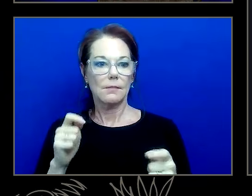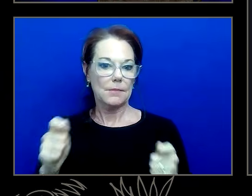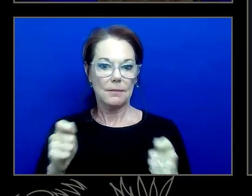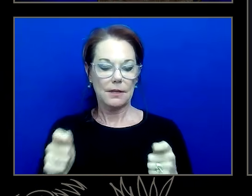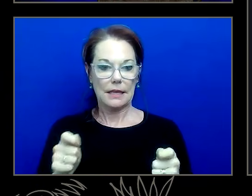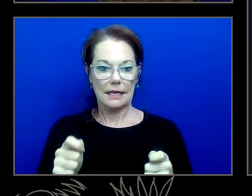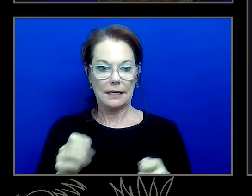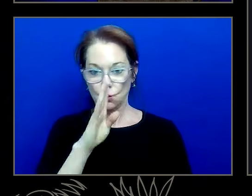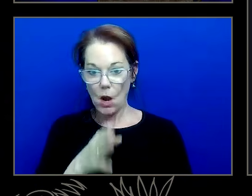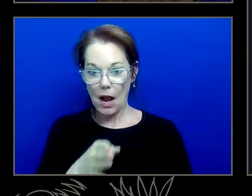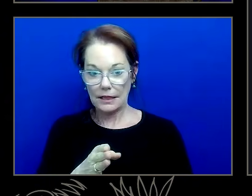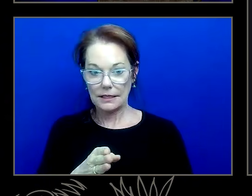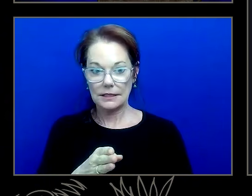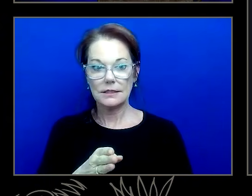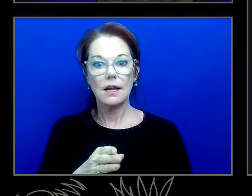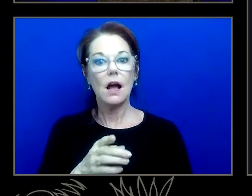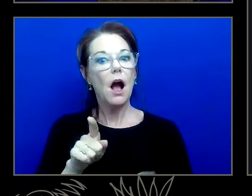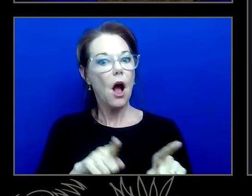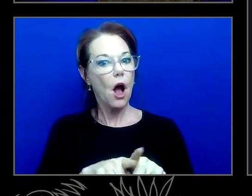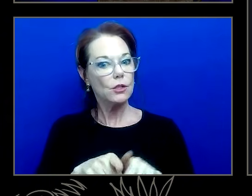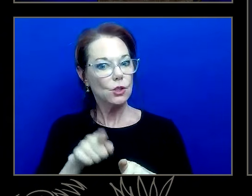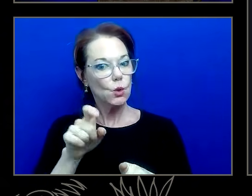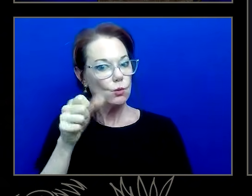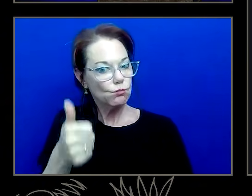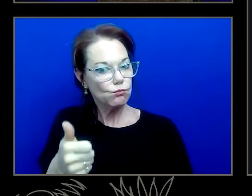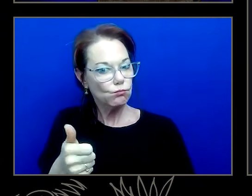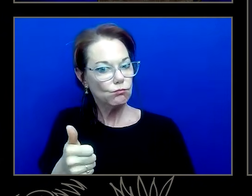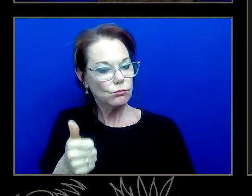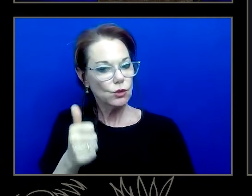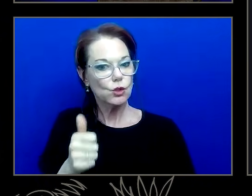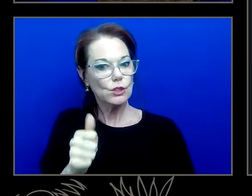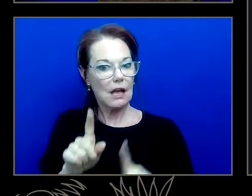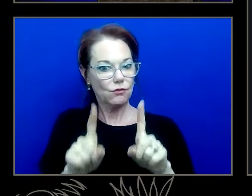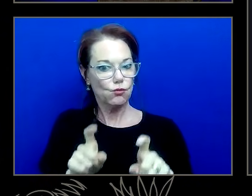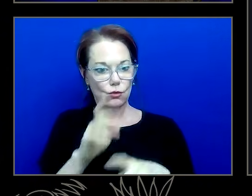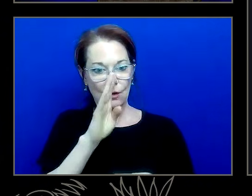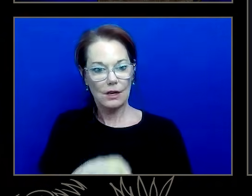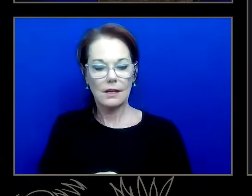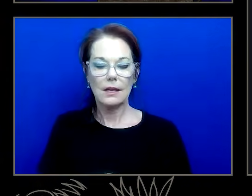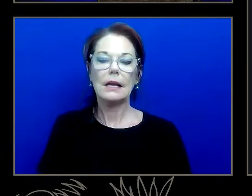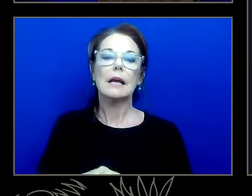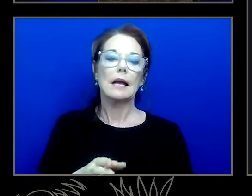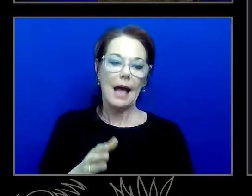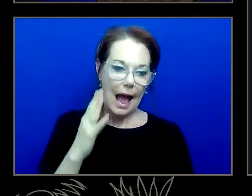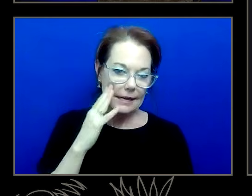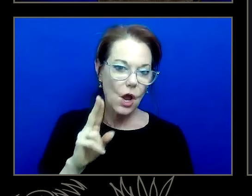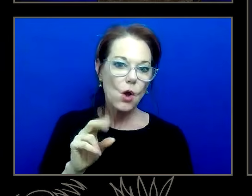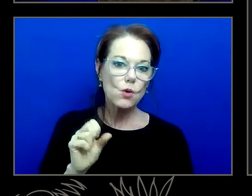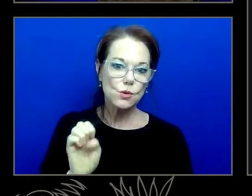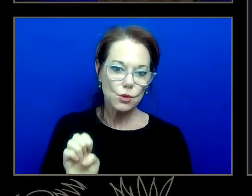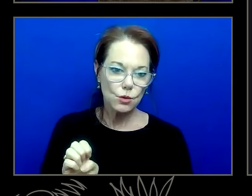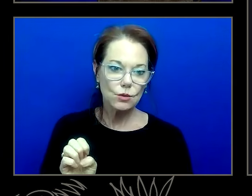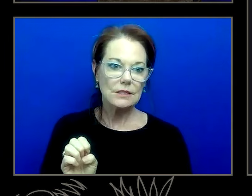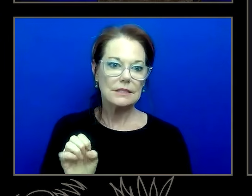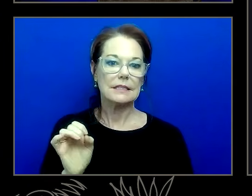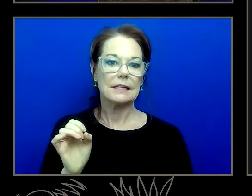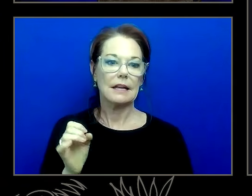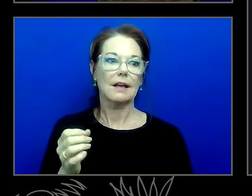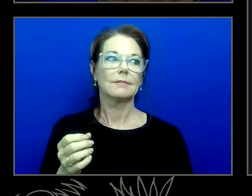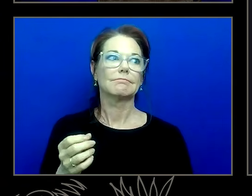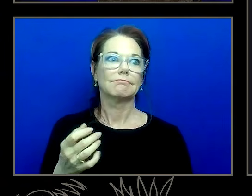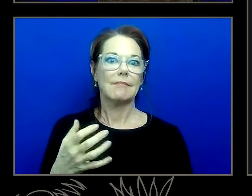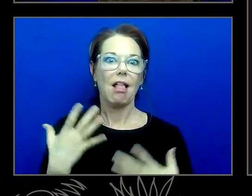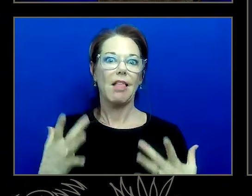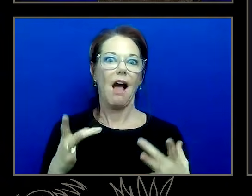directly. And you could also directly test this. So as much hate as useReducer gets, and I understand that